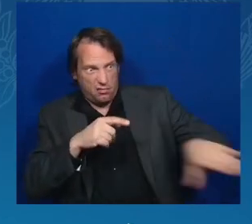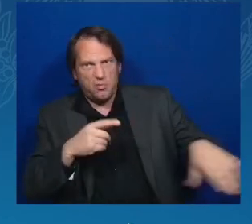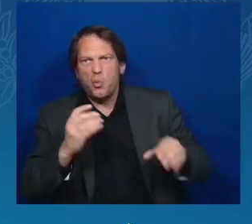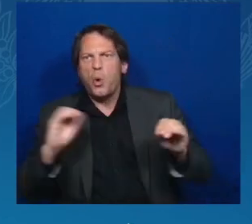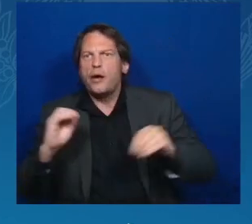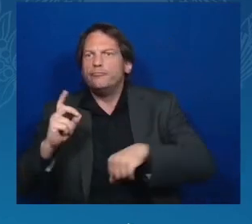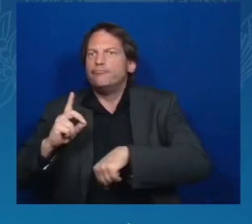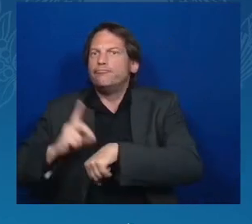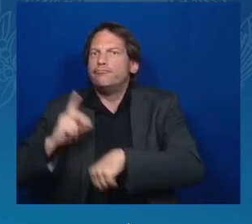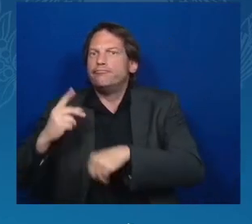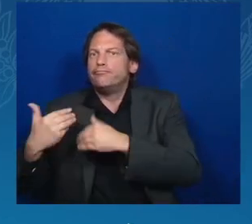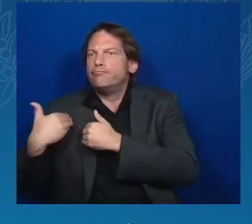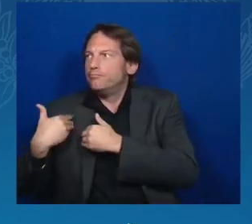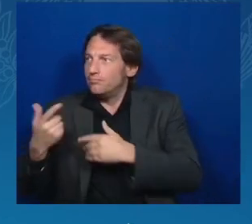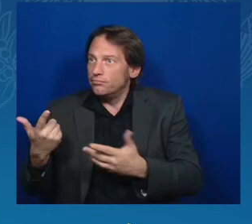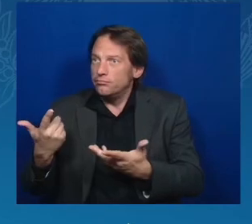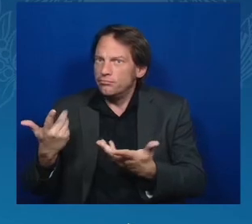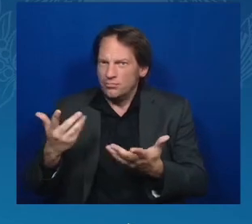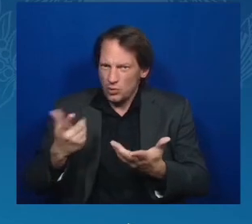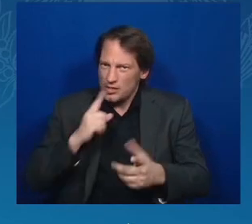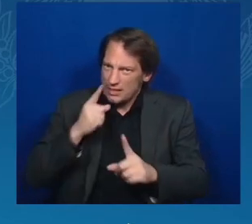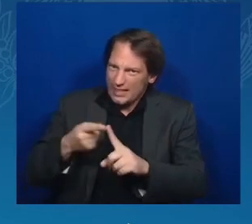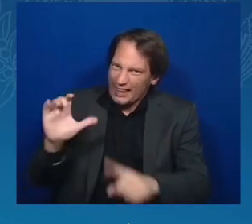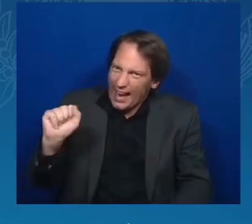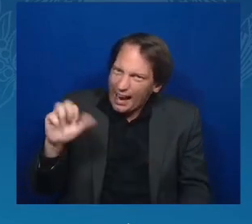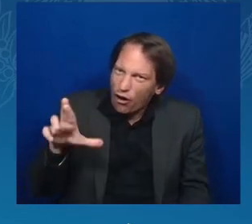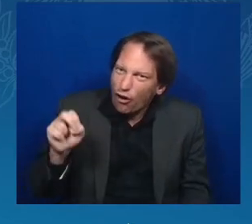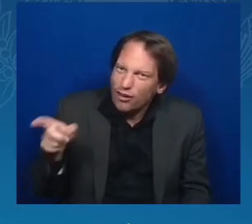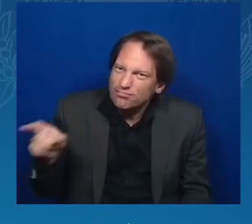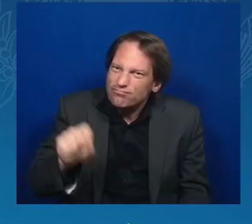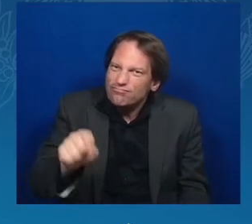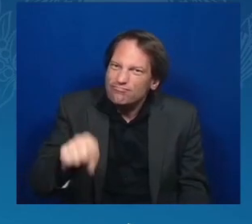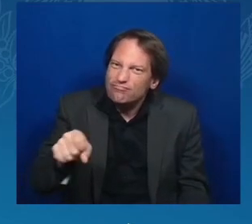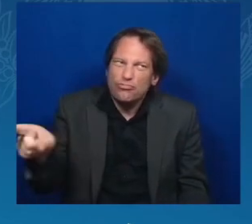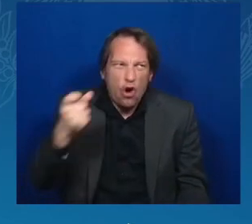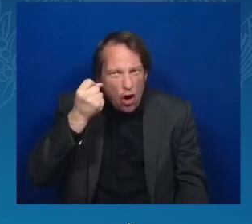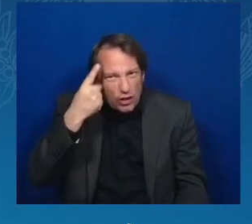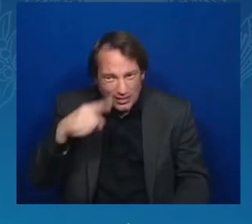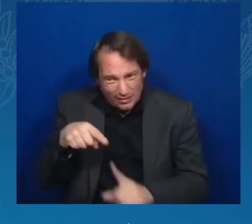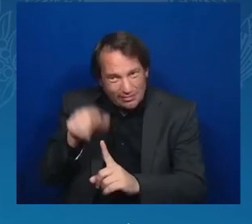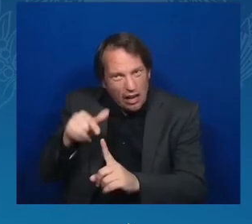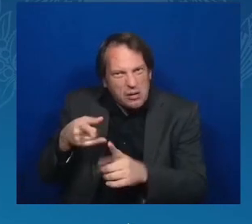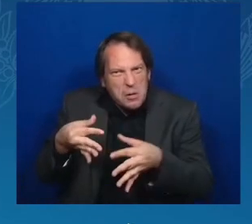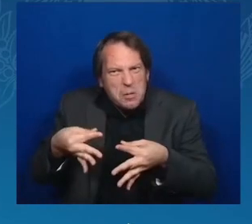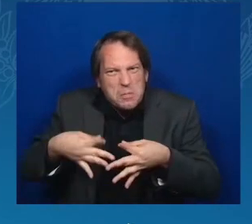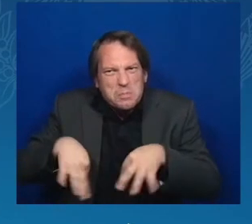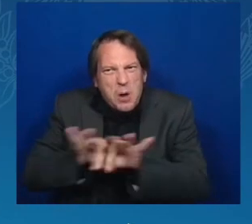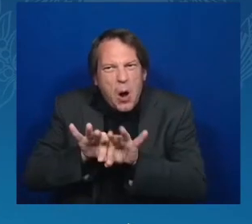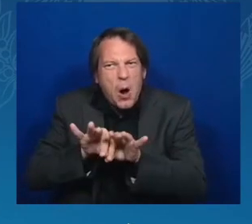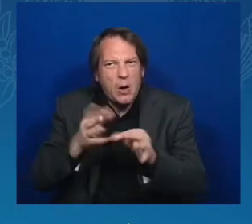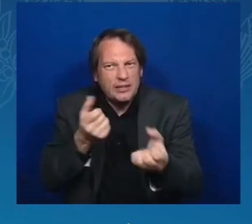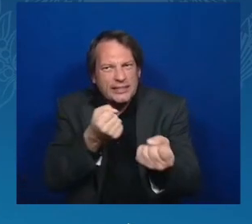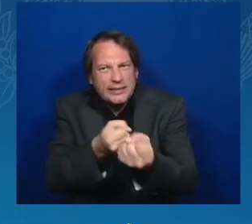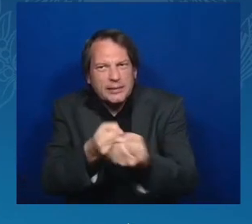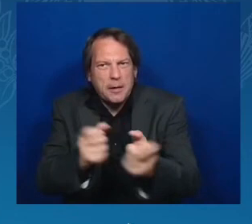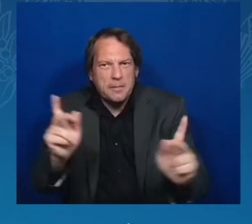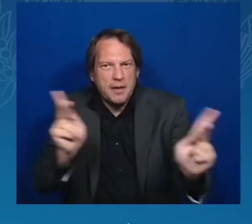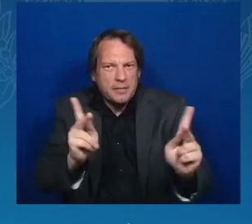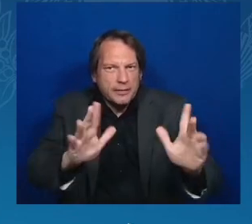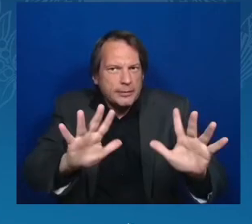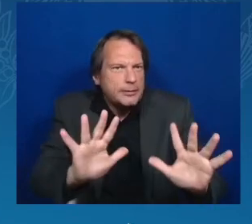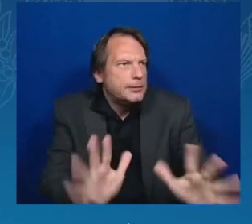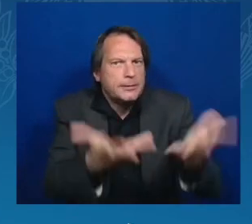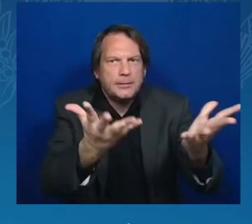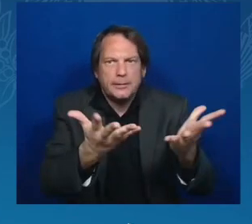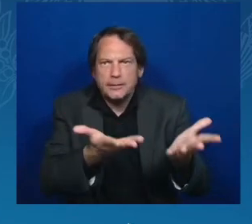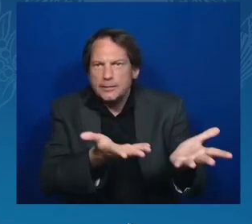other people and, by extension, all of us. And our public servants then do some of the most noble and selfless work that